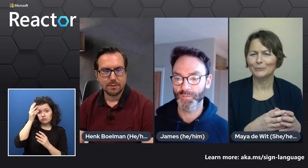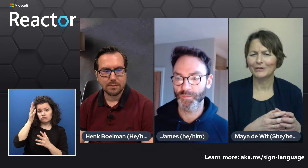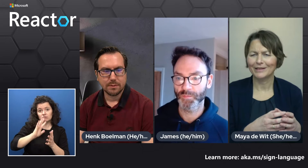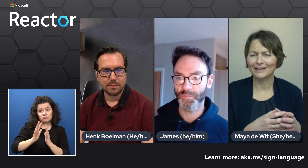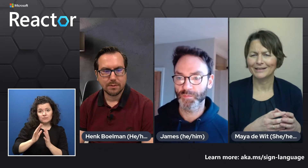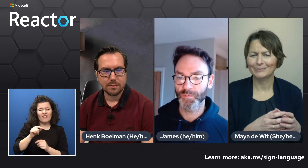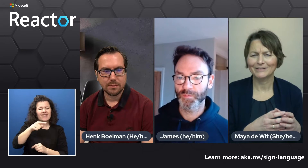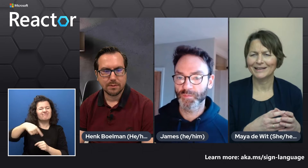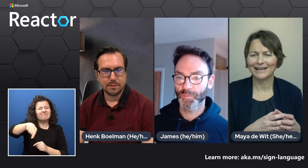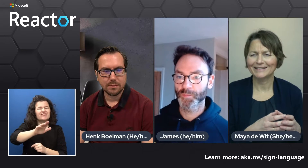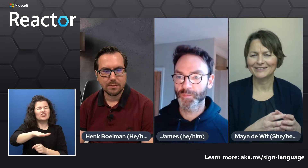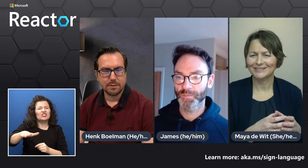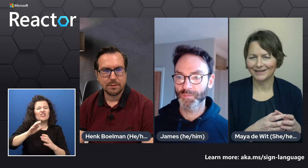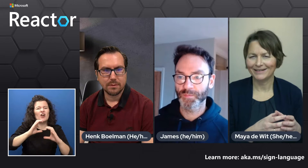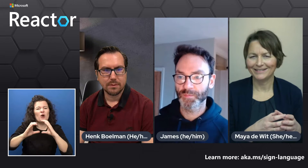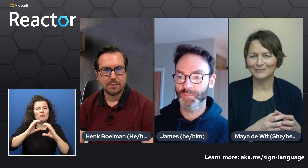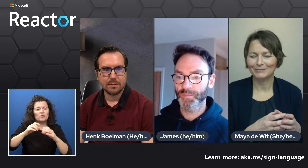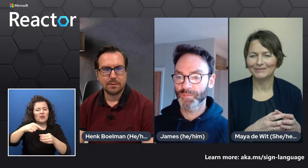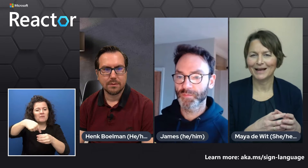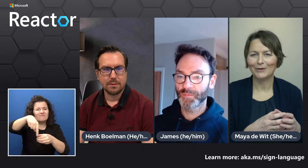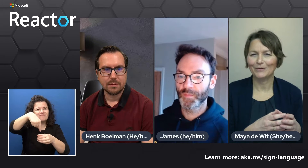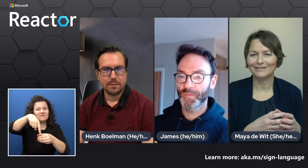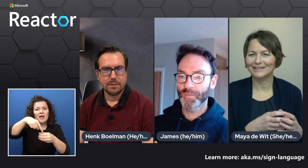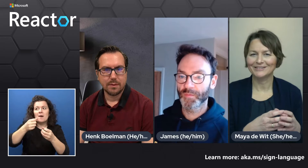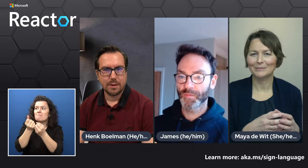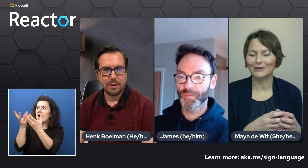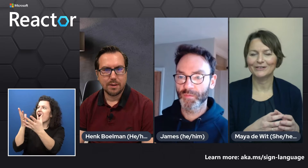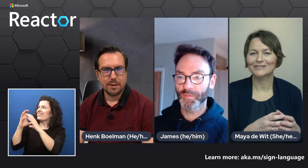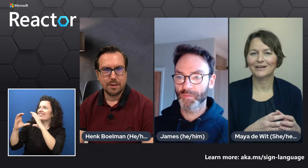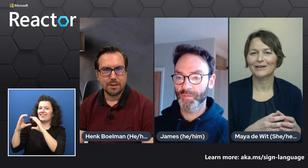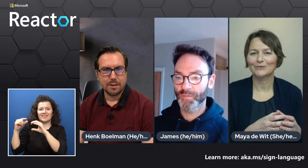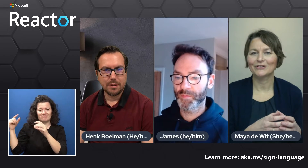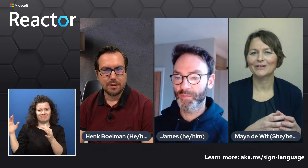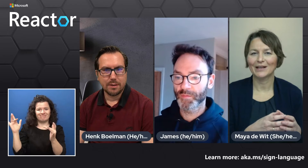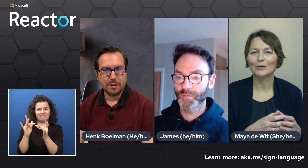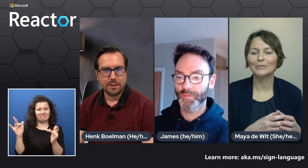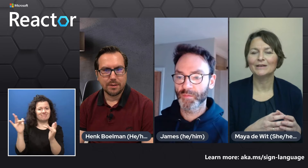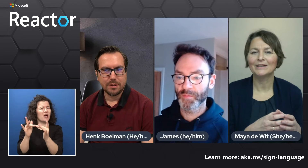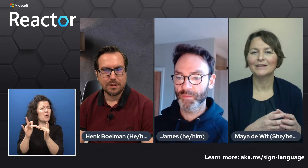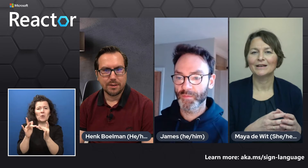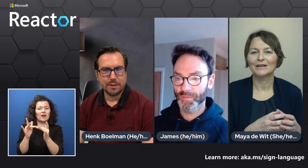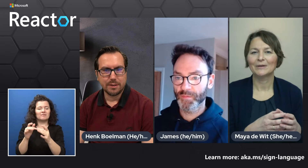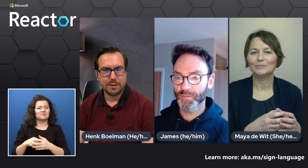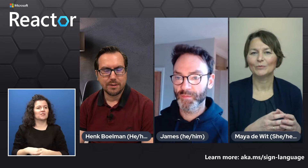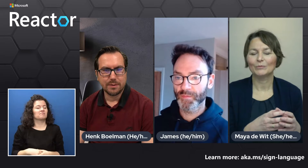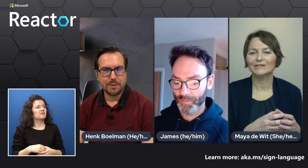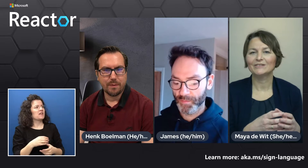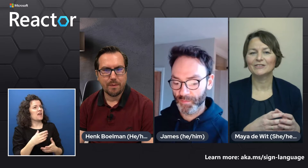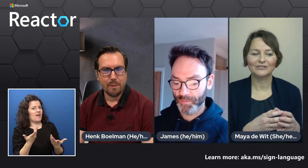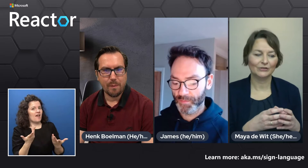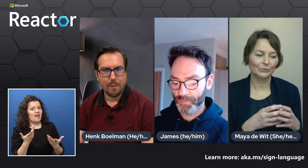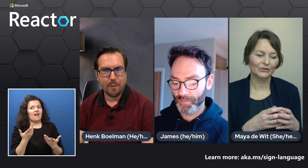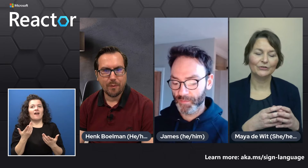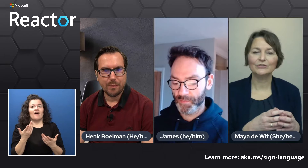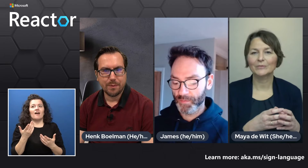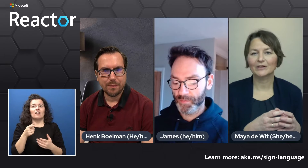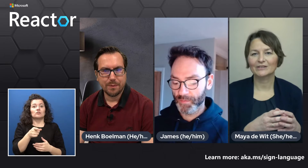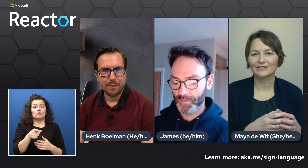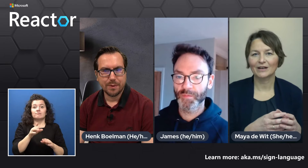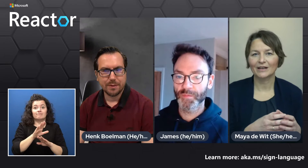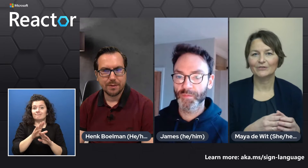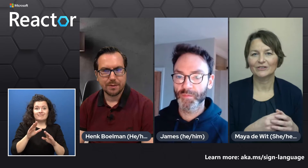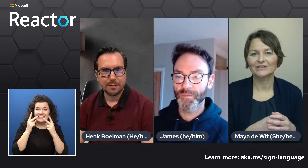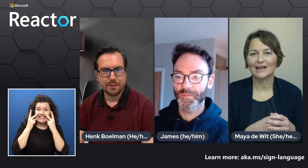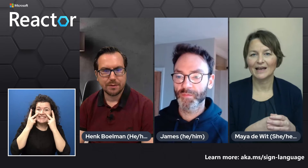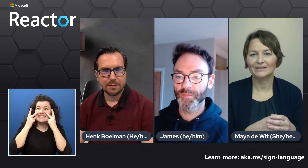then you would think, but they can't see. How is American Sign Language going to help? But you would use American